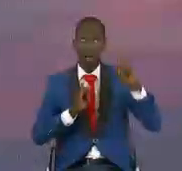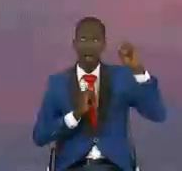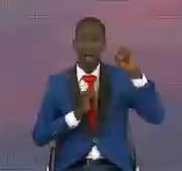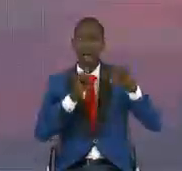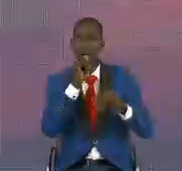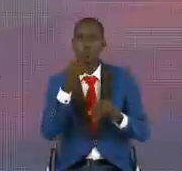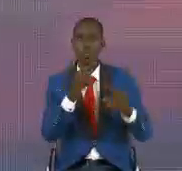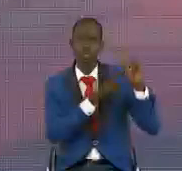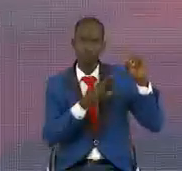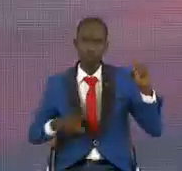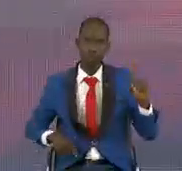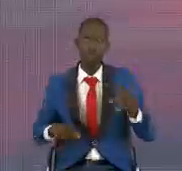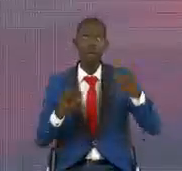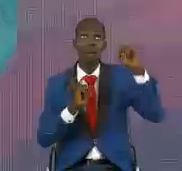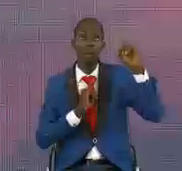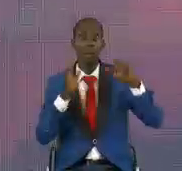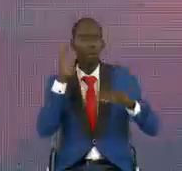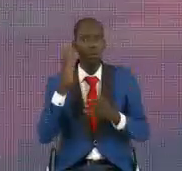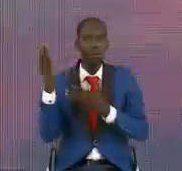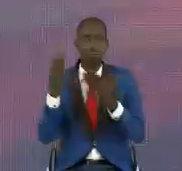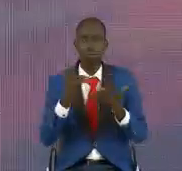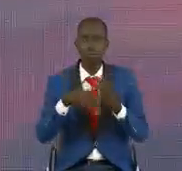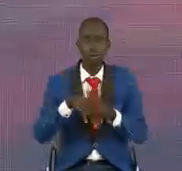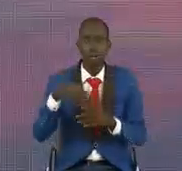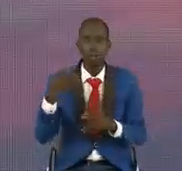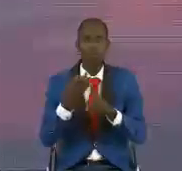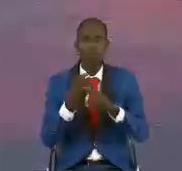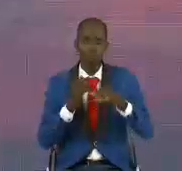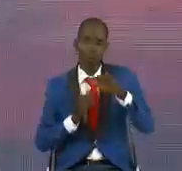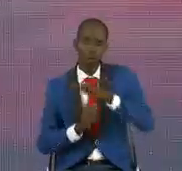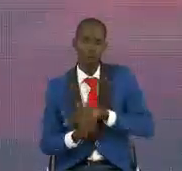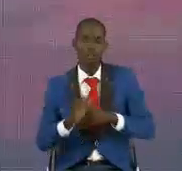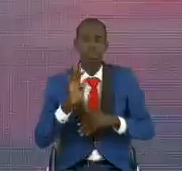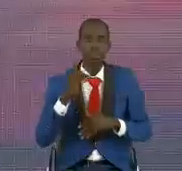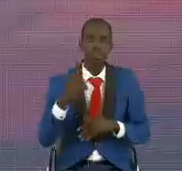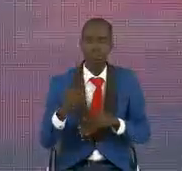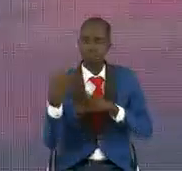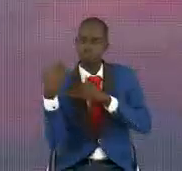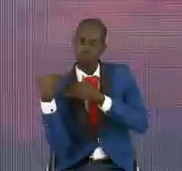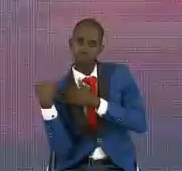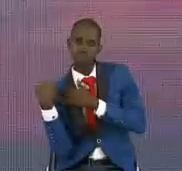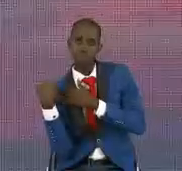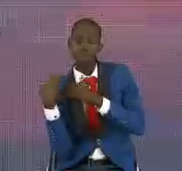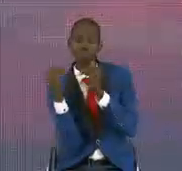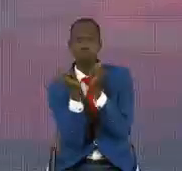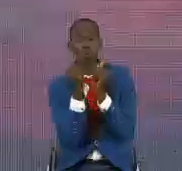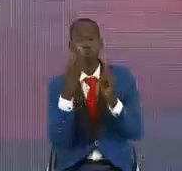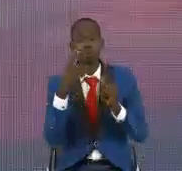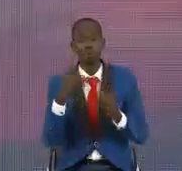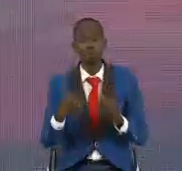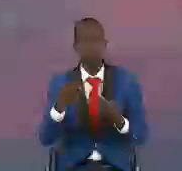you out from under your bodies, the bodies of the Egyptians, and I will